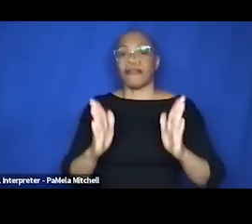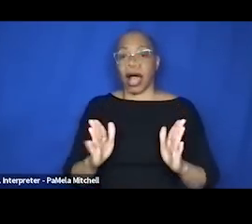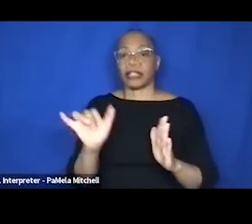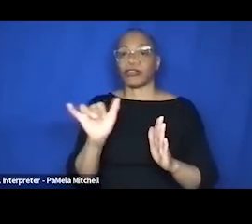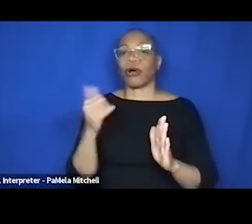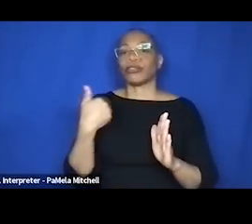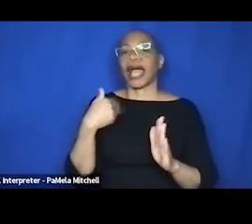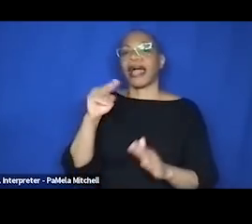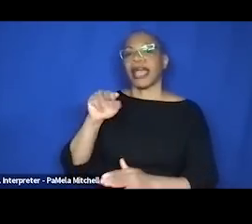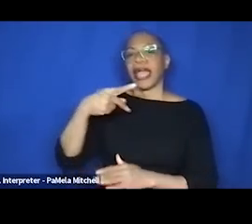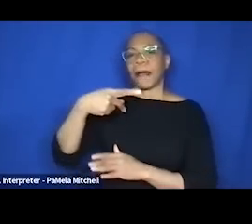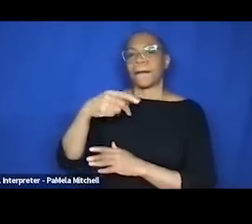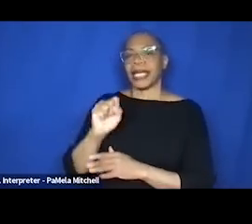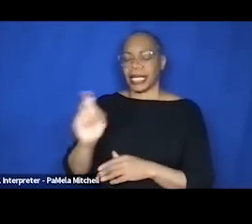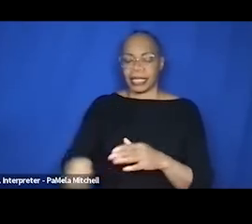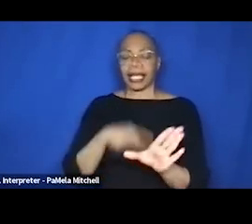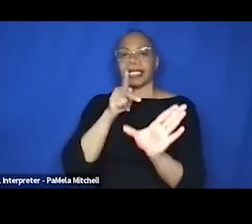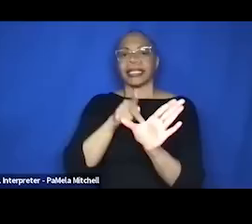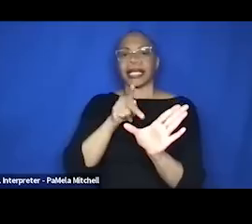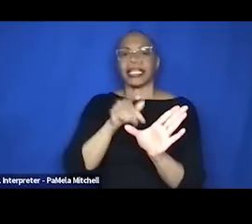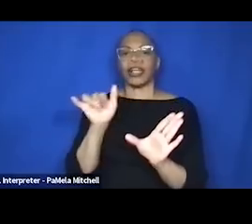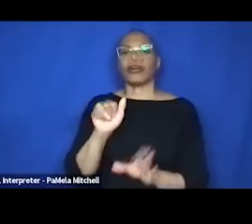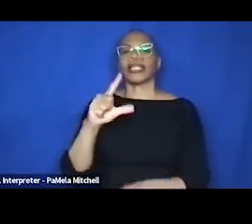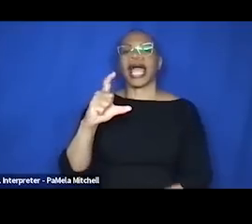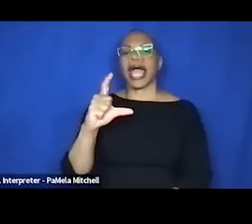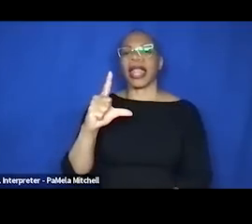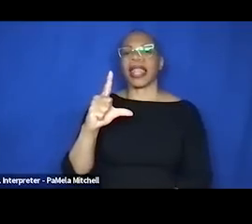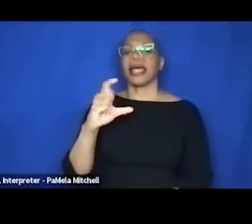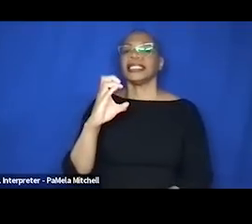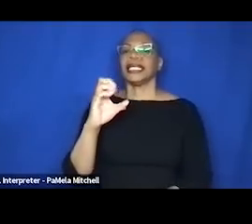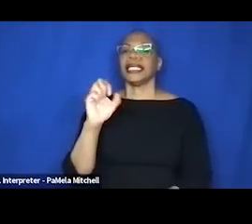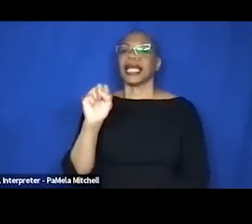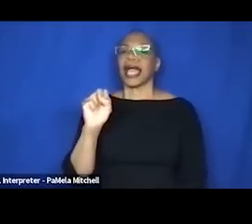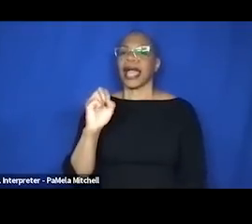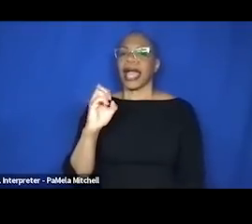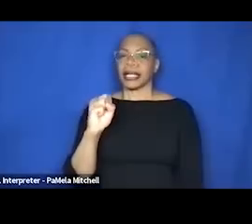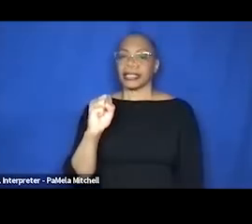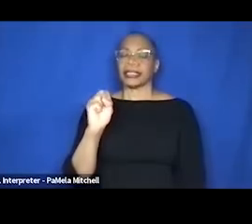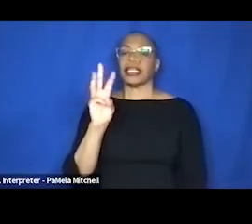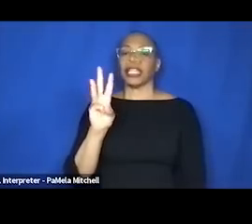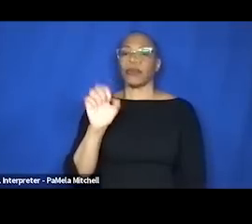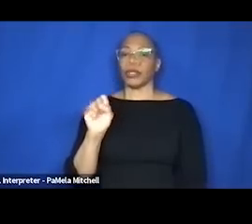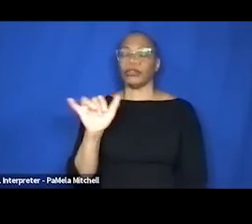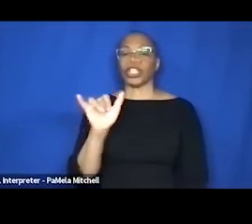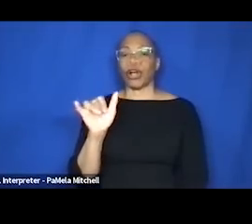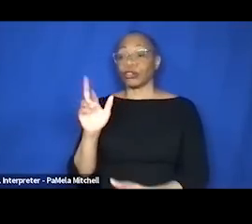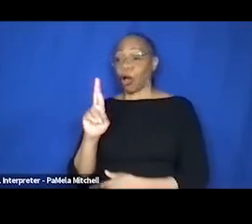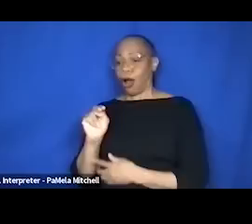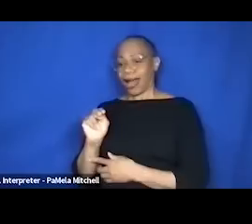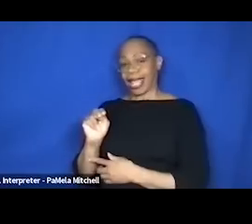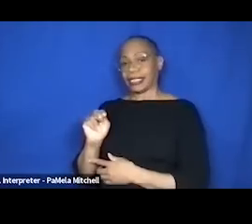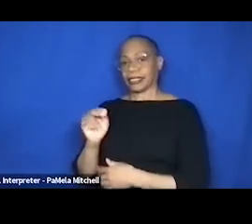MPs, psychiatrists, and LCSWs. They're also accompanied with RNs. Every team is